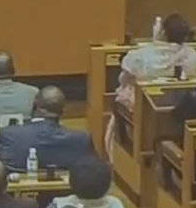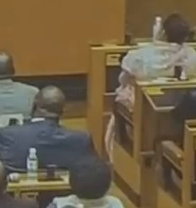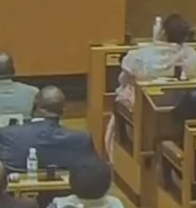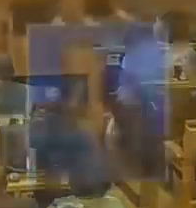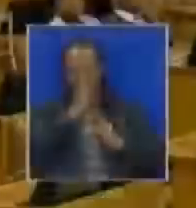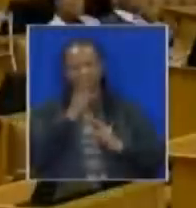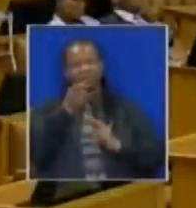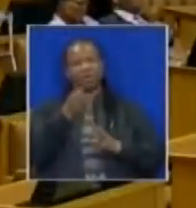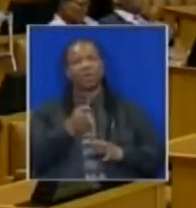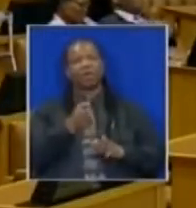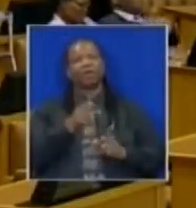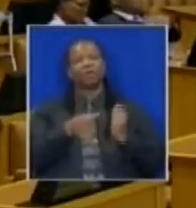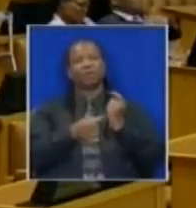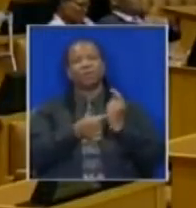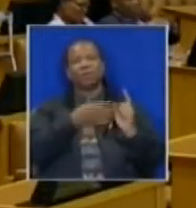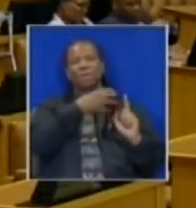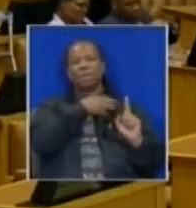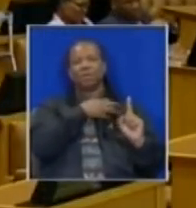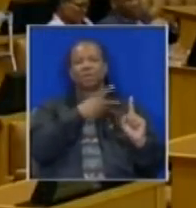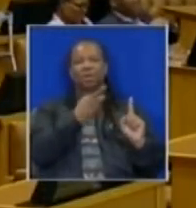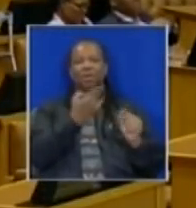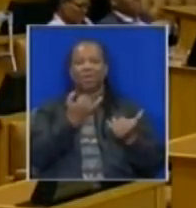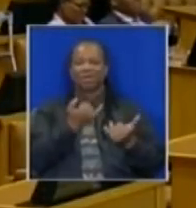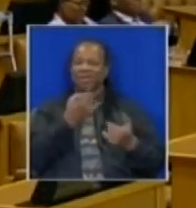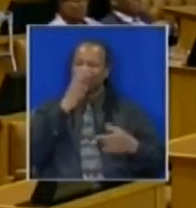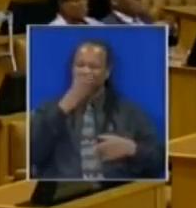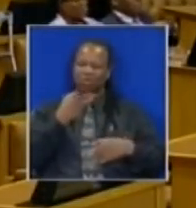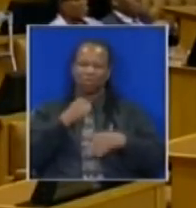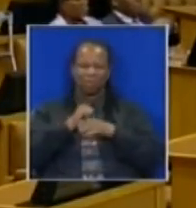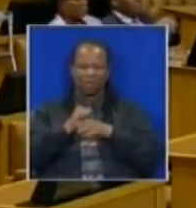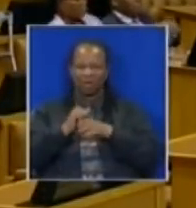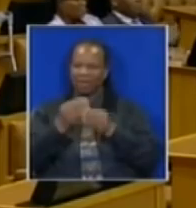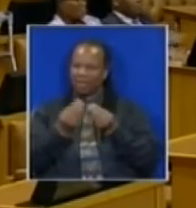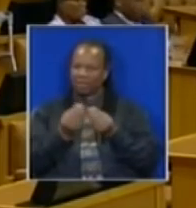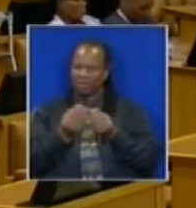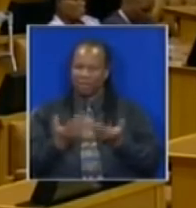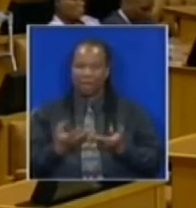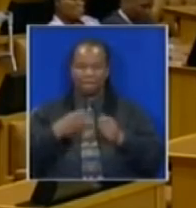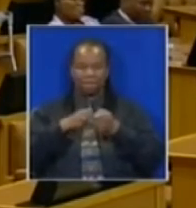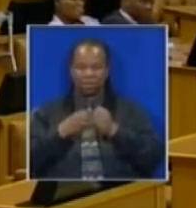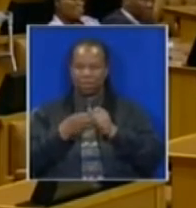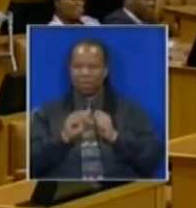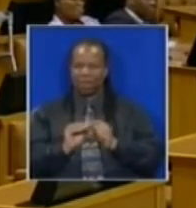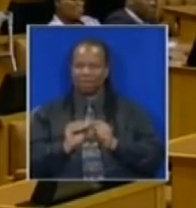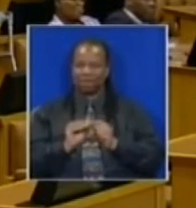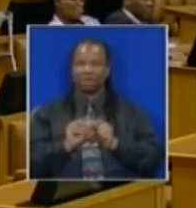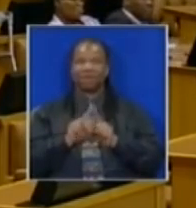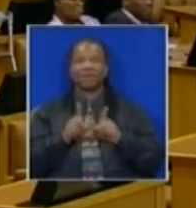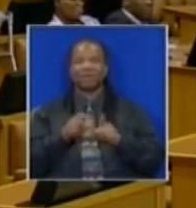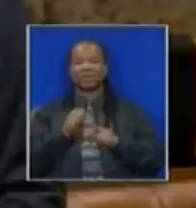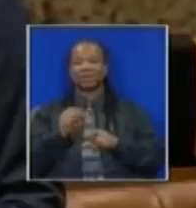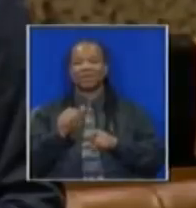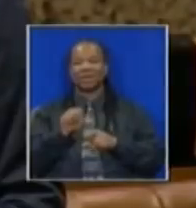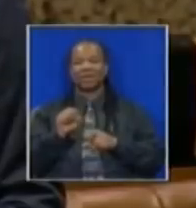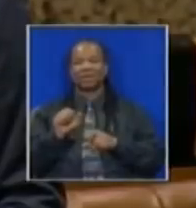Well, Faith, I don't think the ANC can say no this time because Judge Zondo himself in the Zondo Commission has said that Parliament failed in its